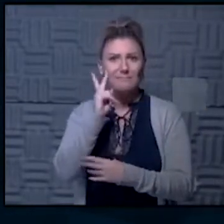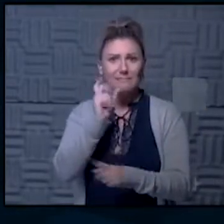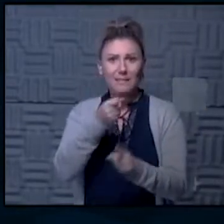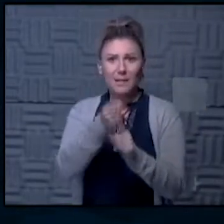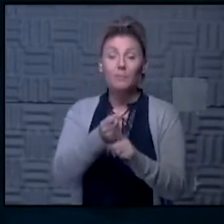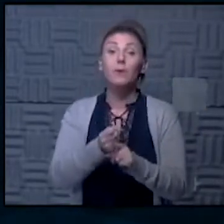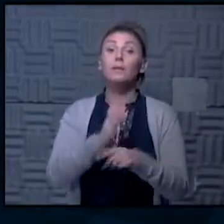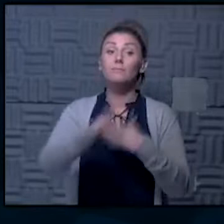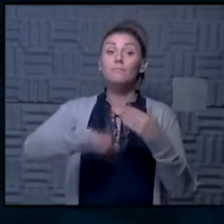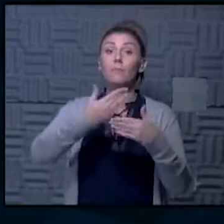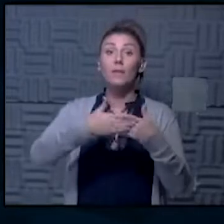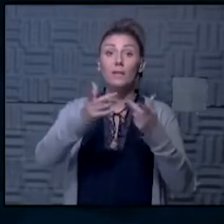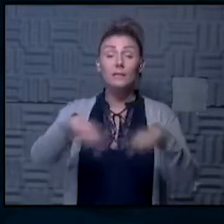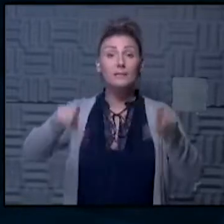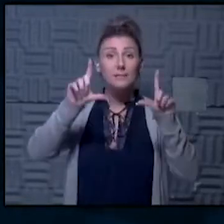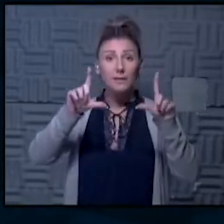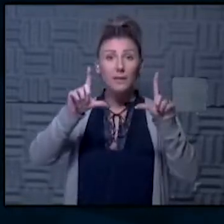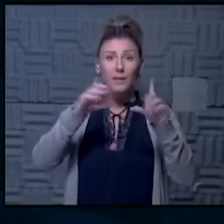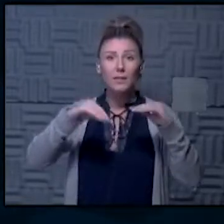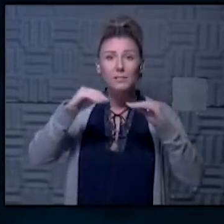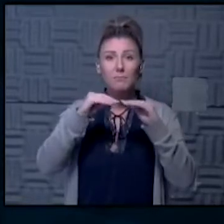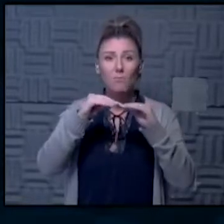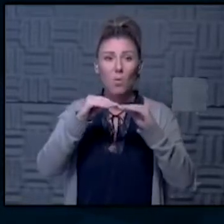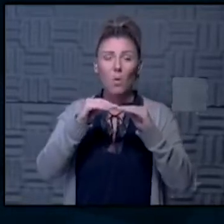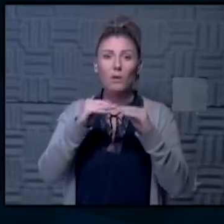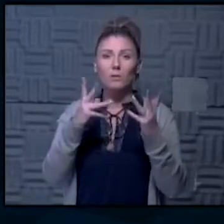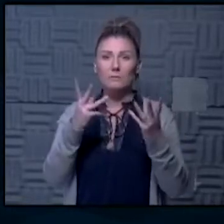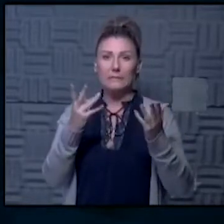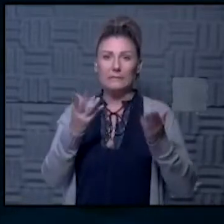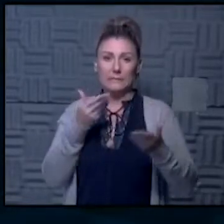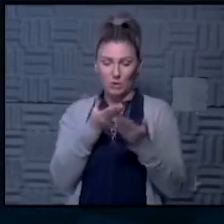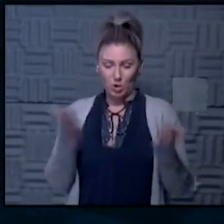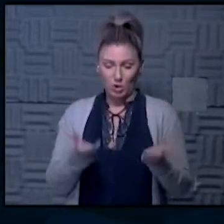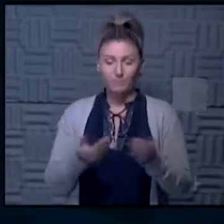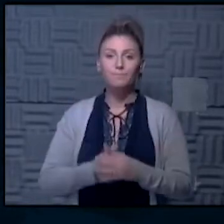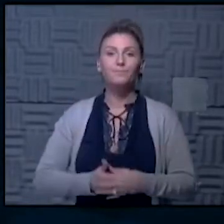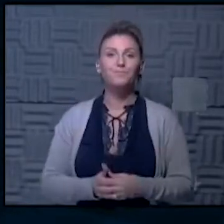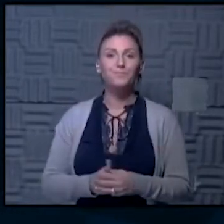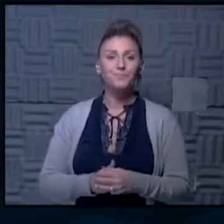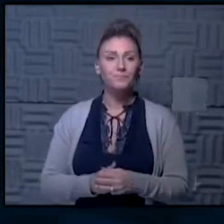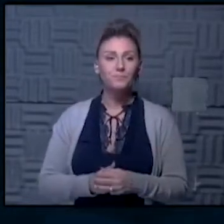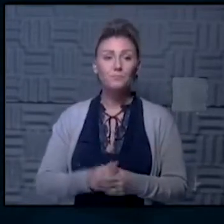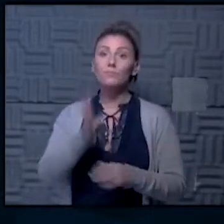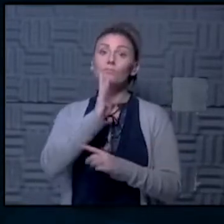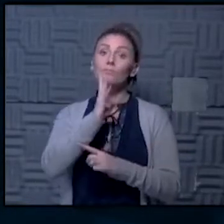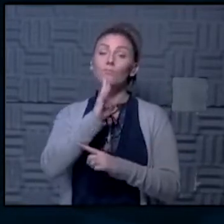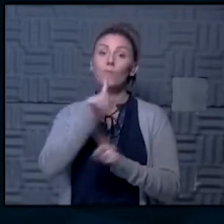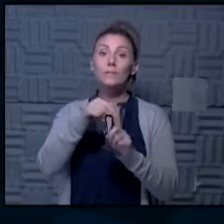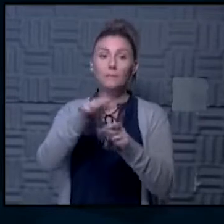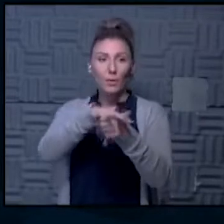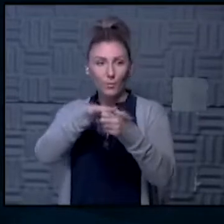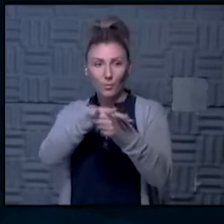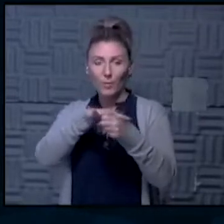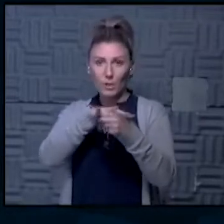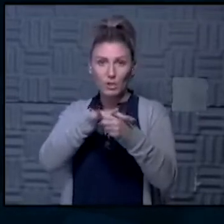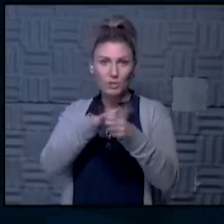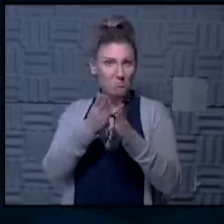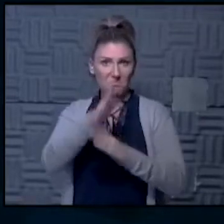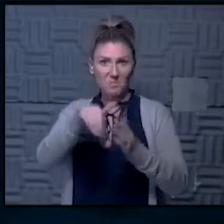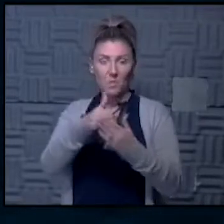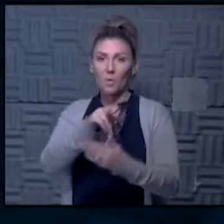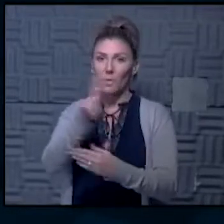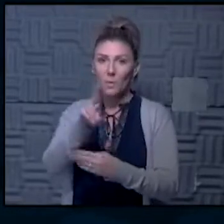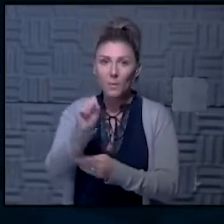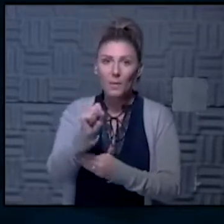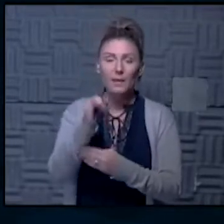next slide moves in a little bit closer to home. And talks about regional. So across the United